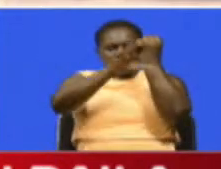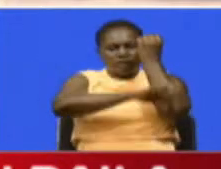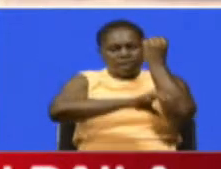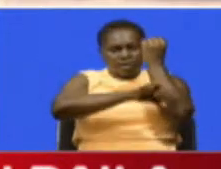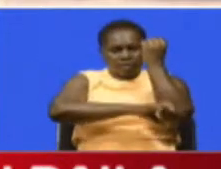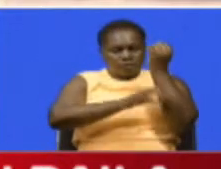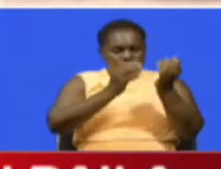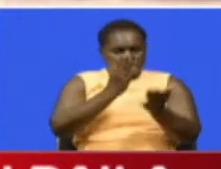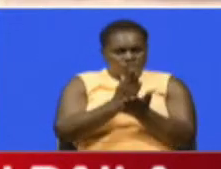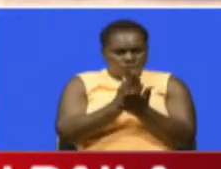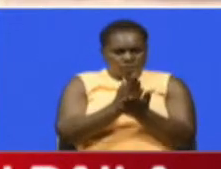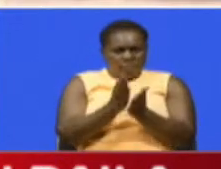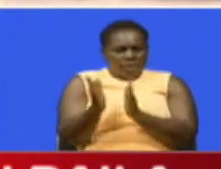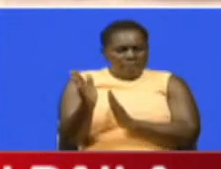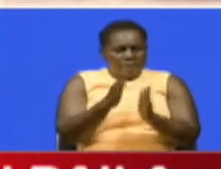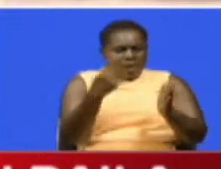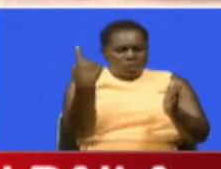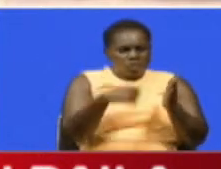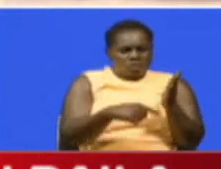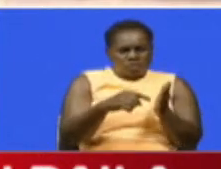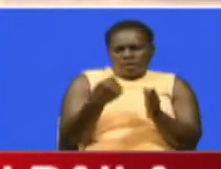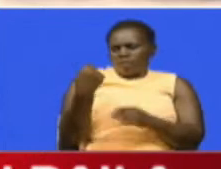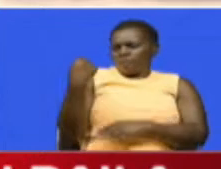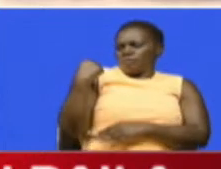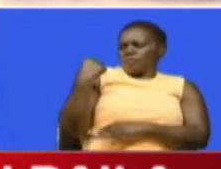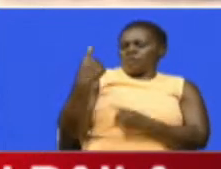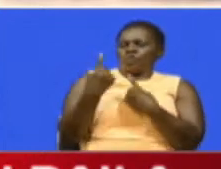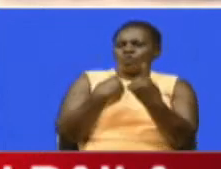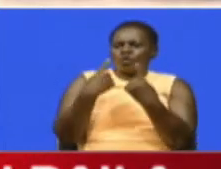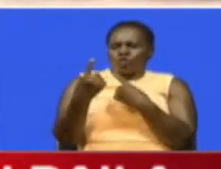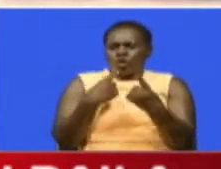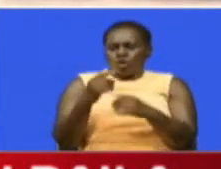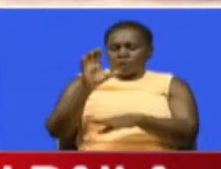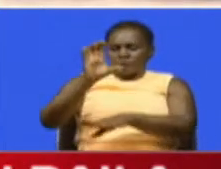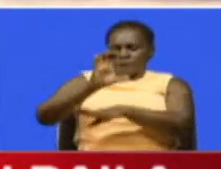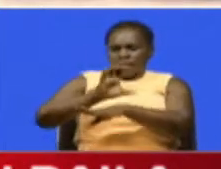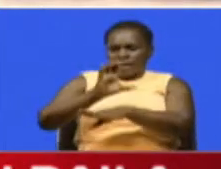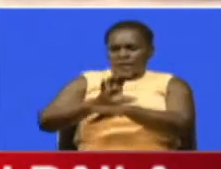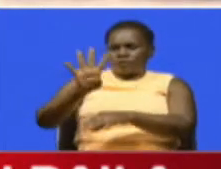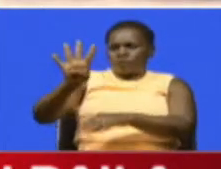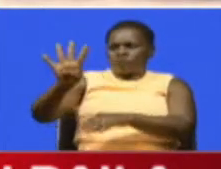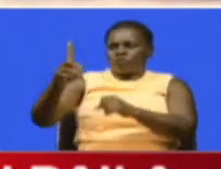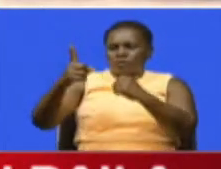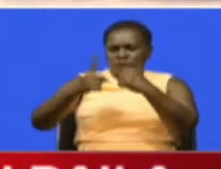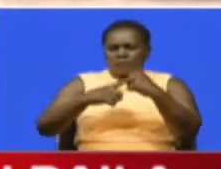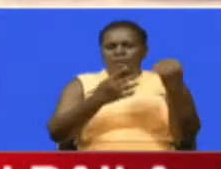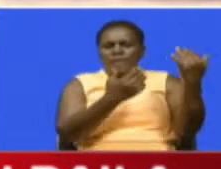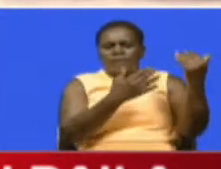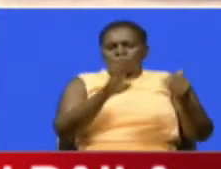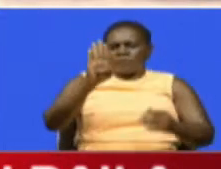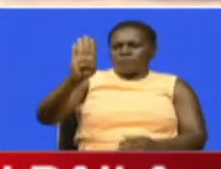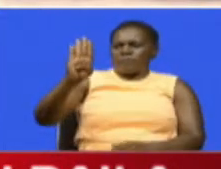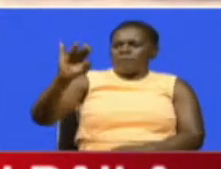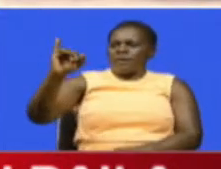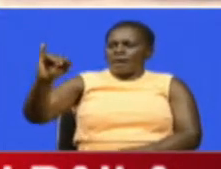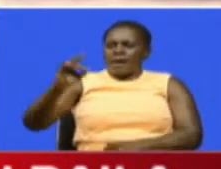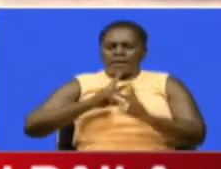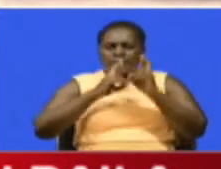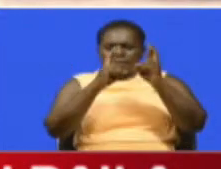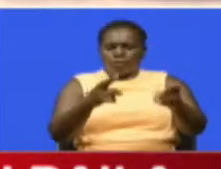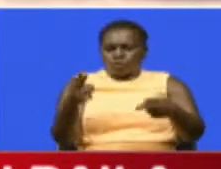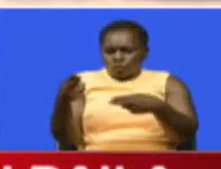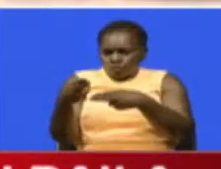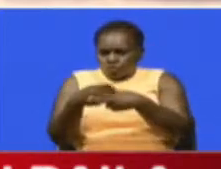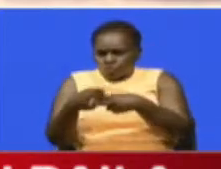country. What's the plan now? Just the other day, you were speaking in a church in Kawangware. You said we should expect the BBI report very